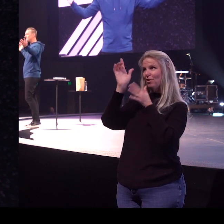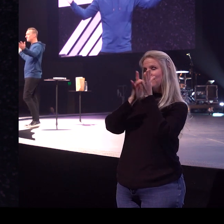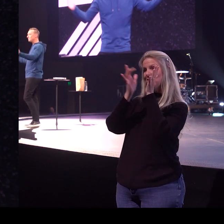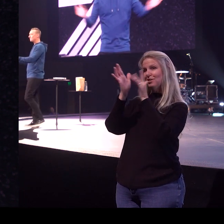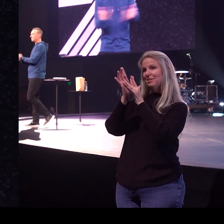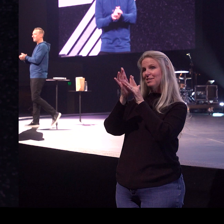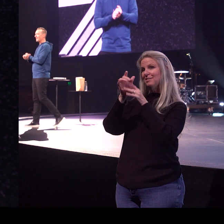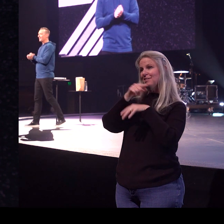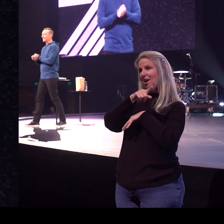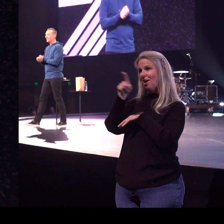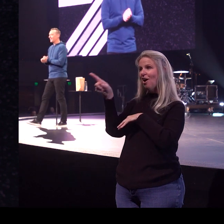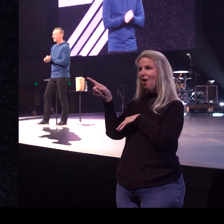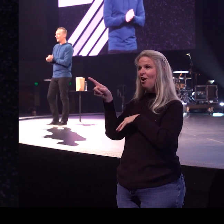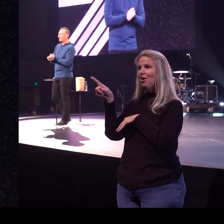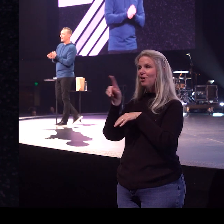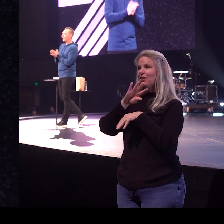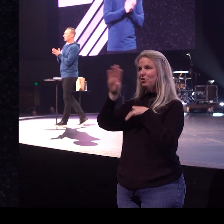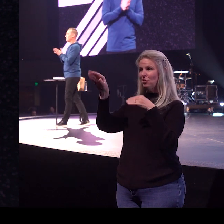you all in?